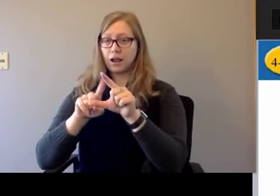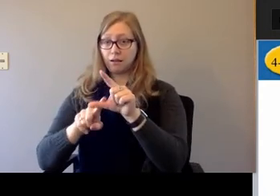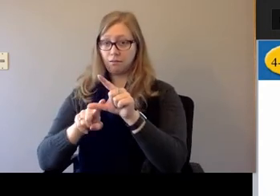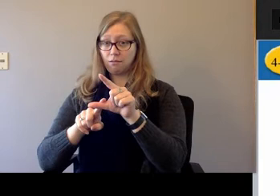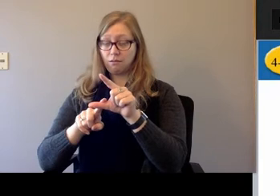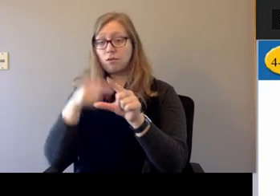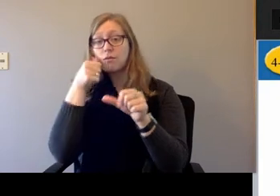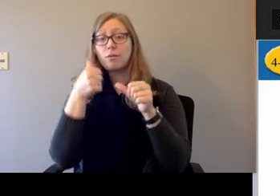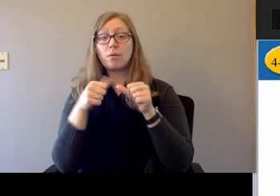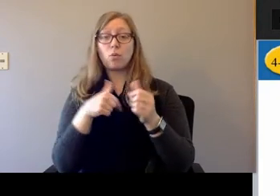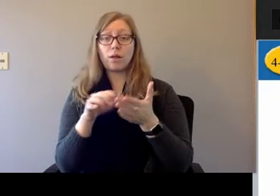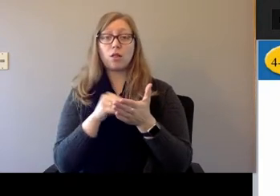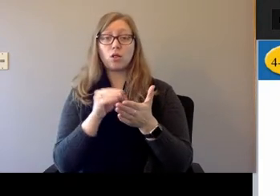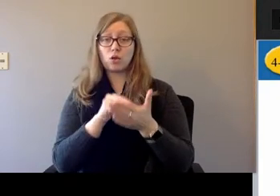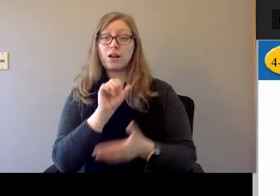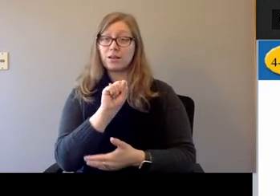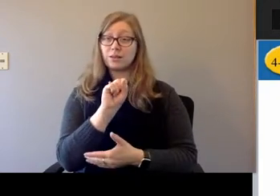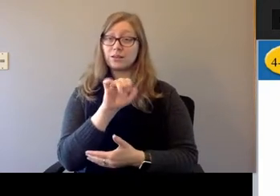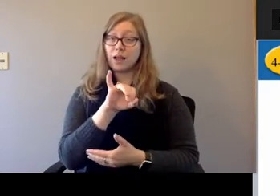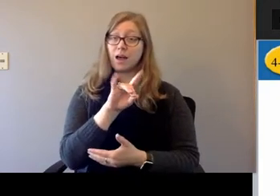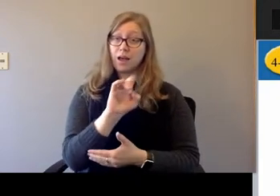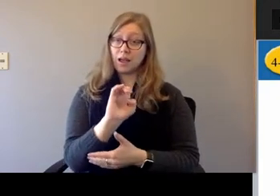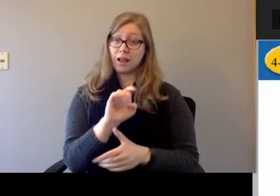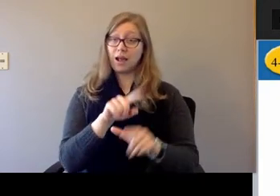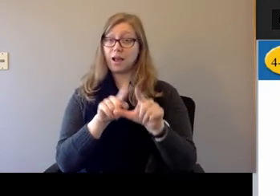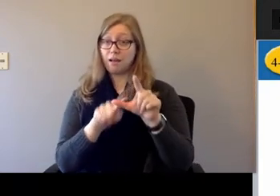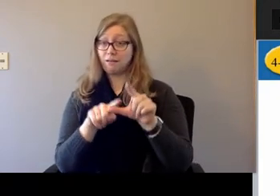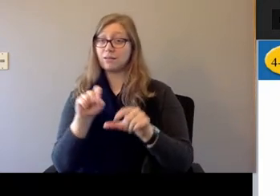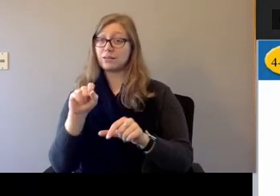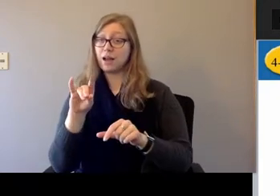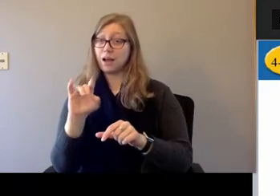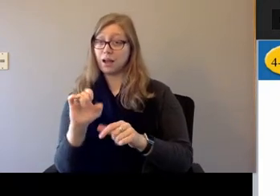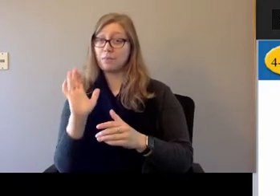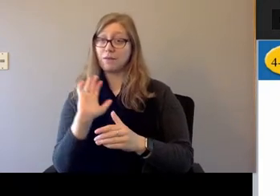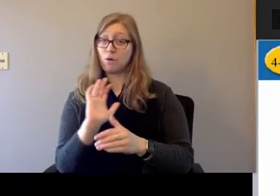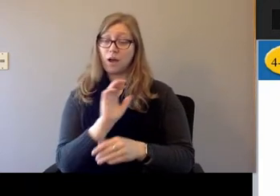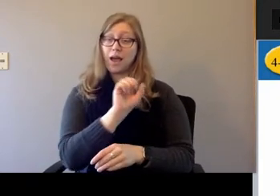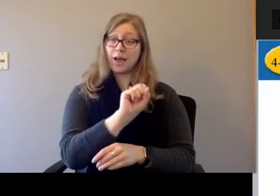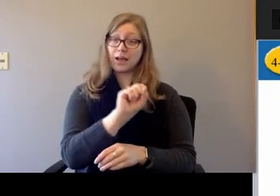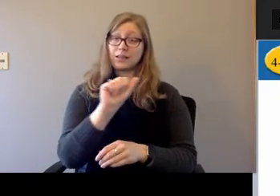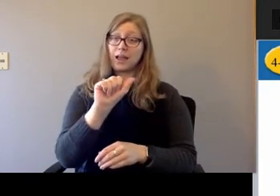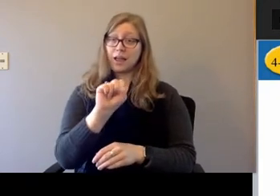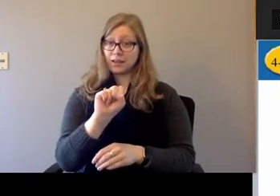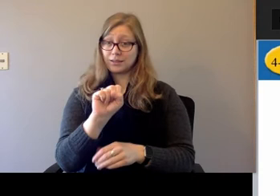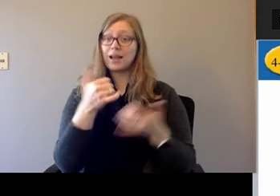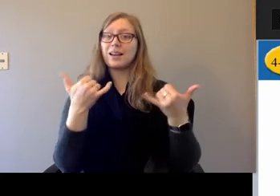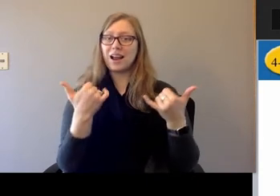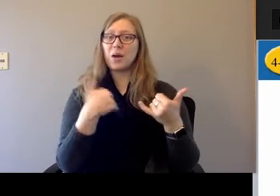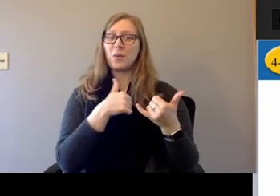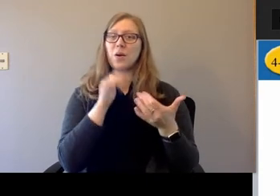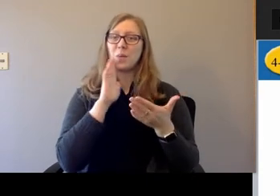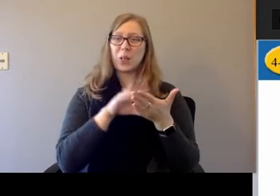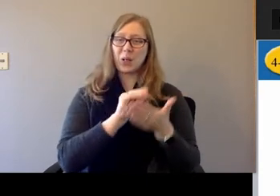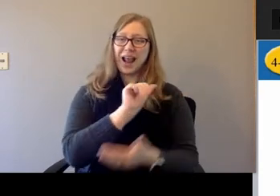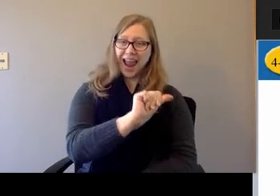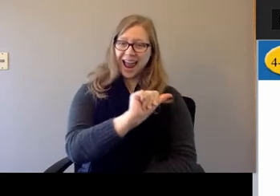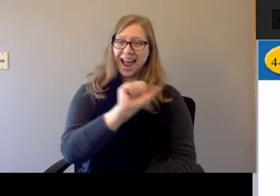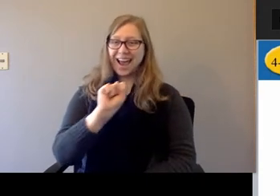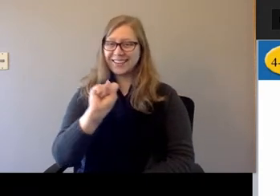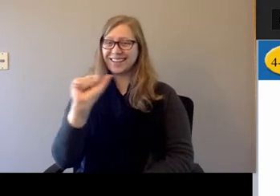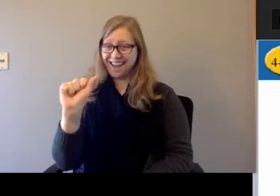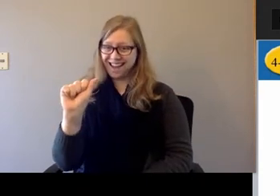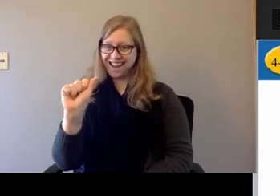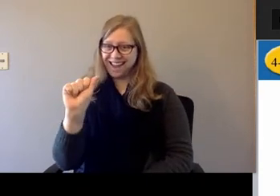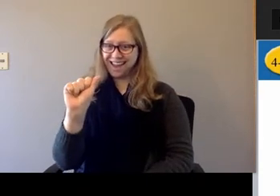was a thing, and now we're going to look at angle, side, angle. It's also a thing, and you can see the relationship